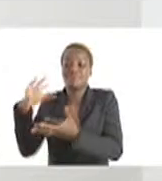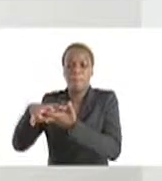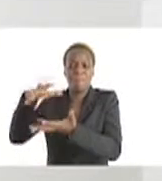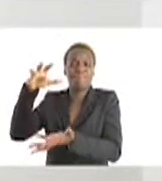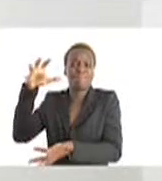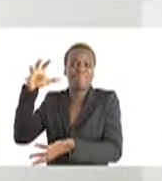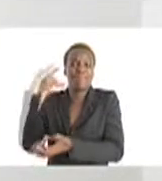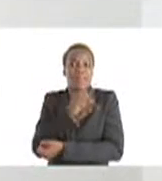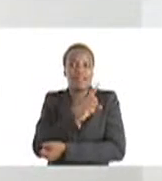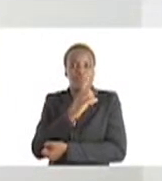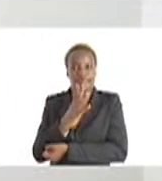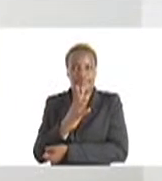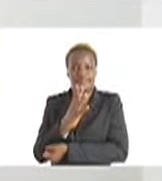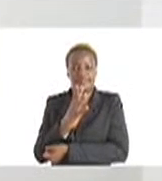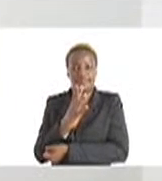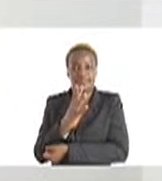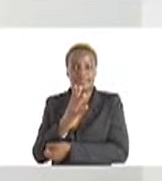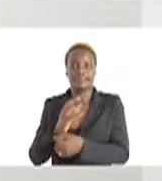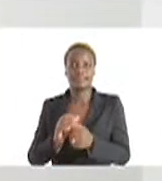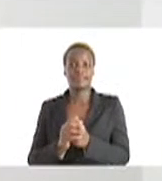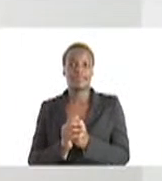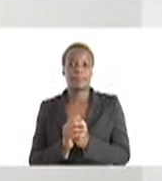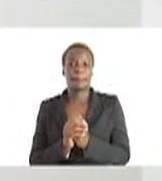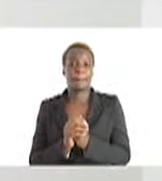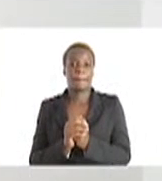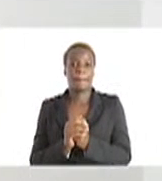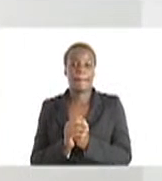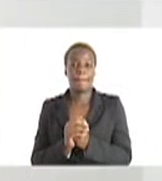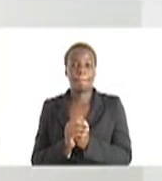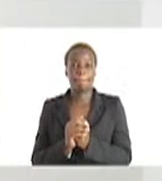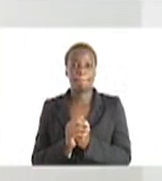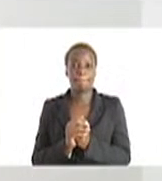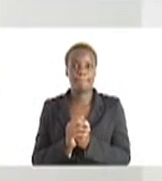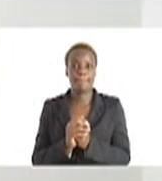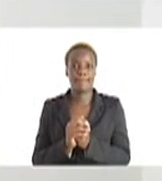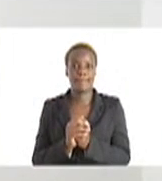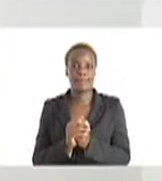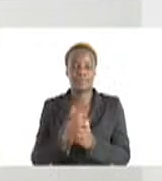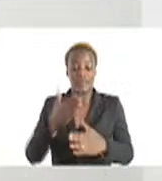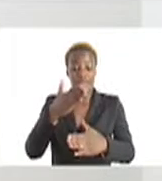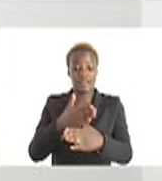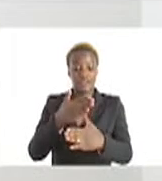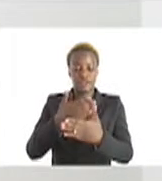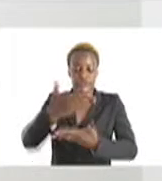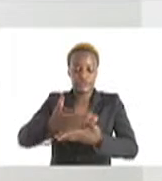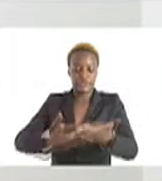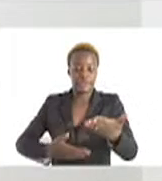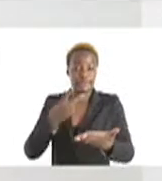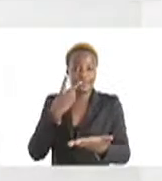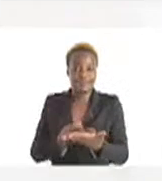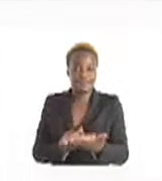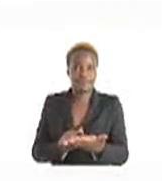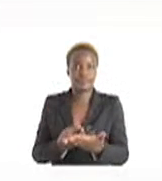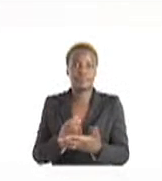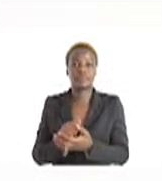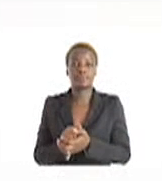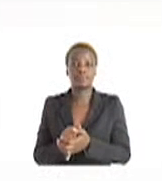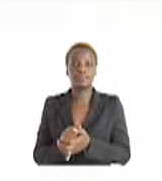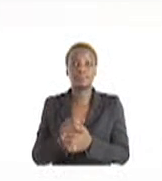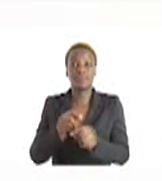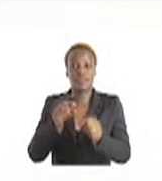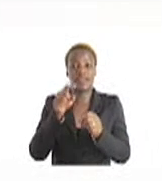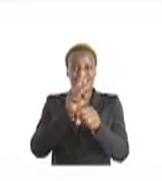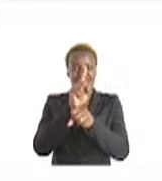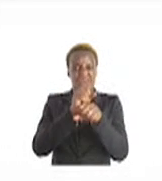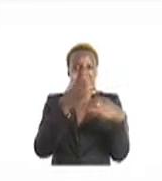also compare the numbers. Now let's quickly look on our worksheet. The first one has been done for